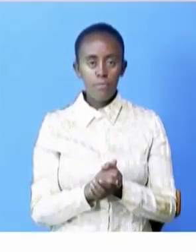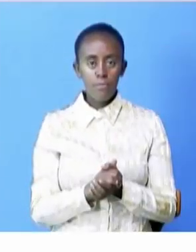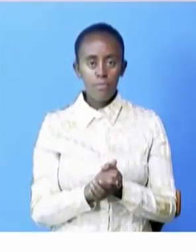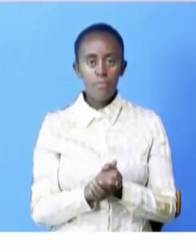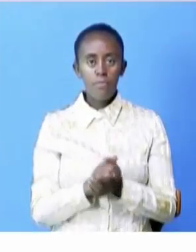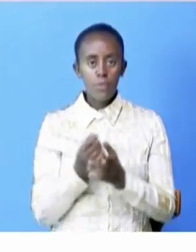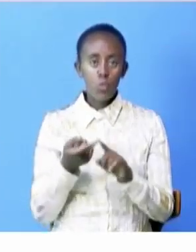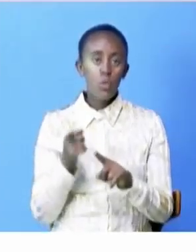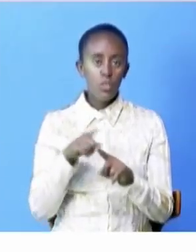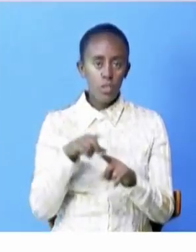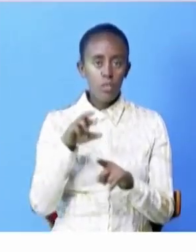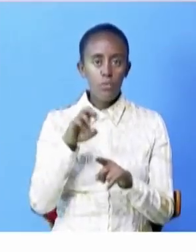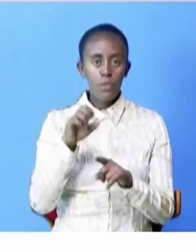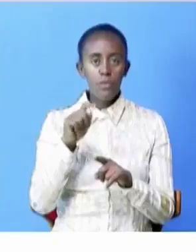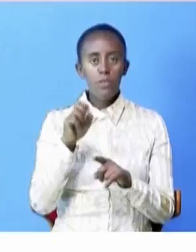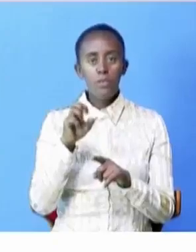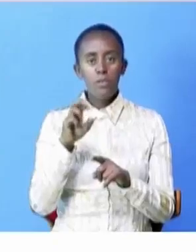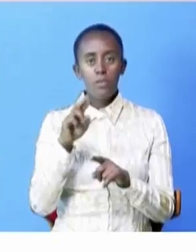Return